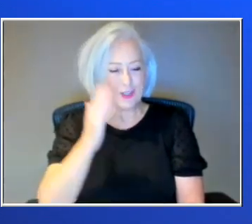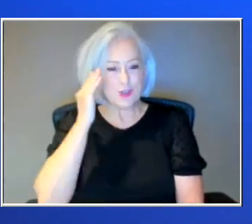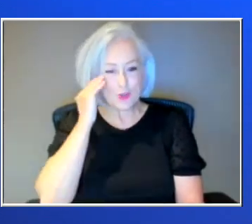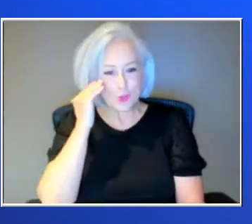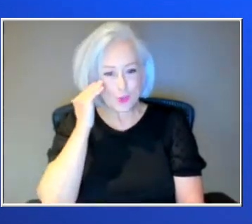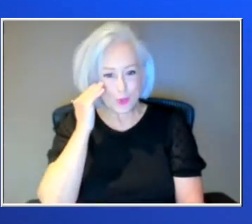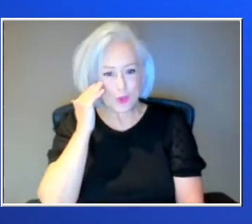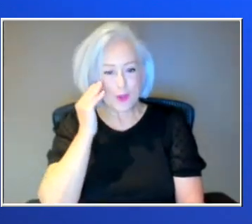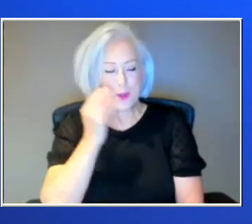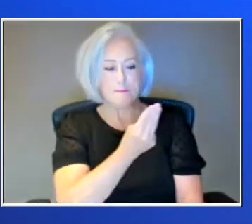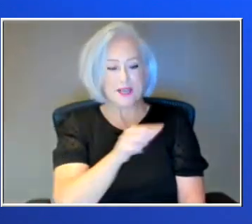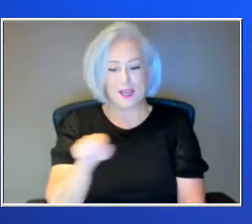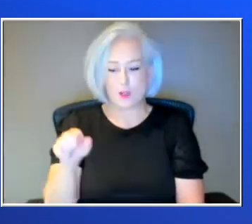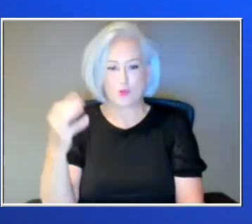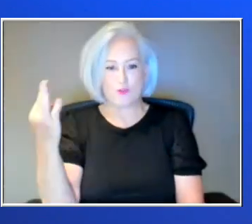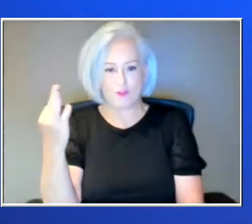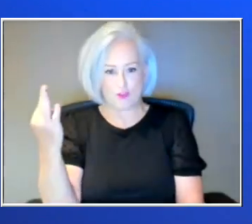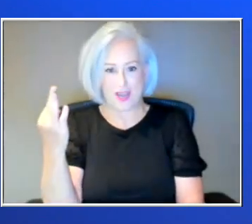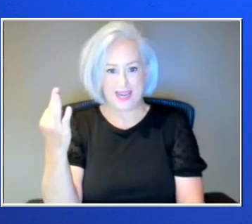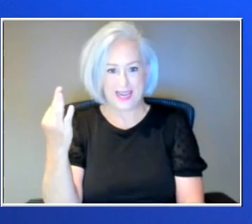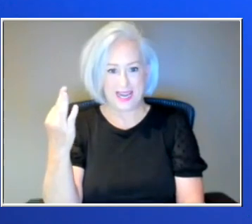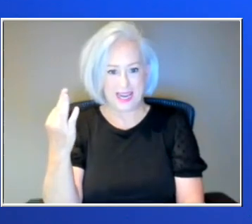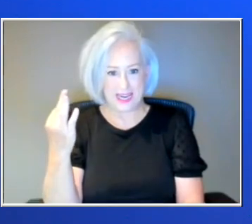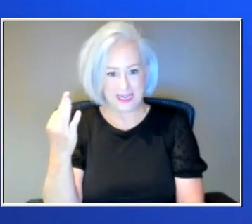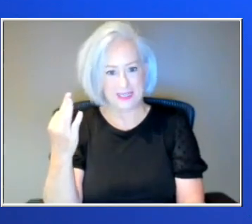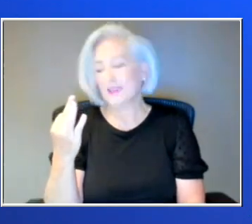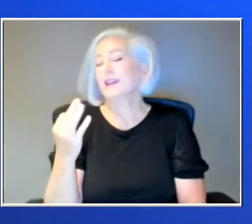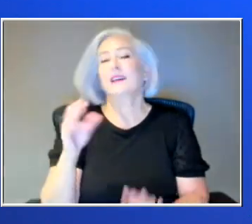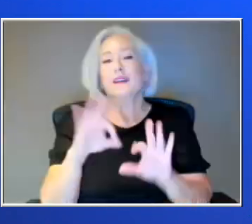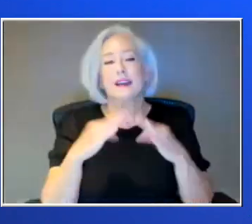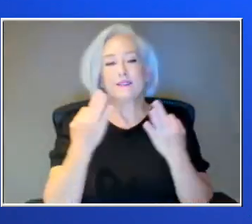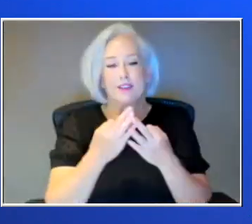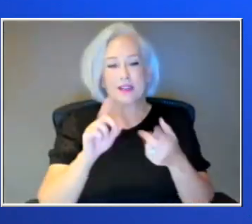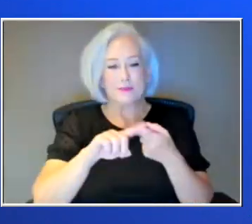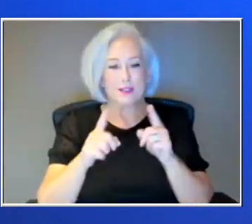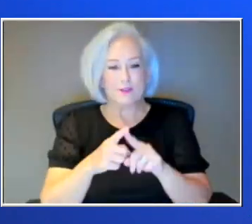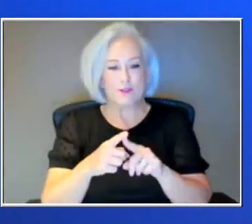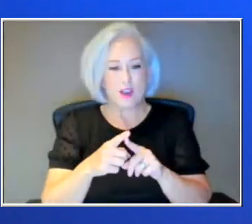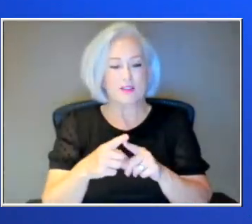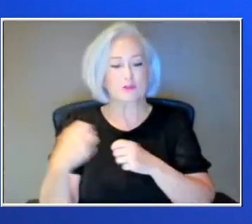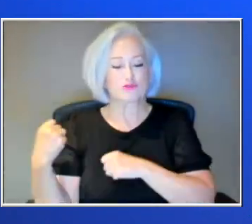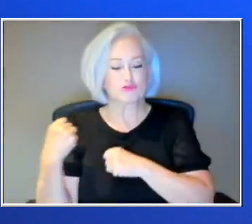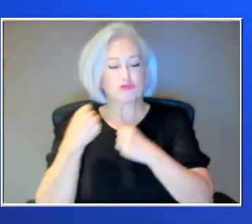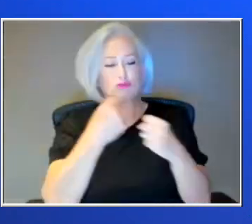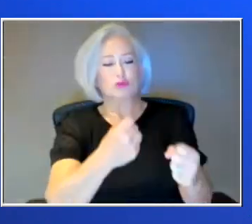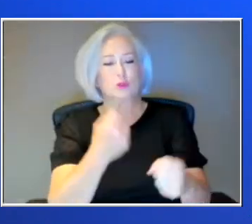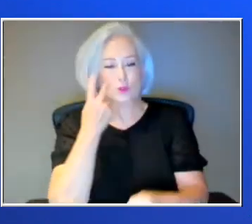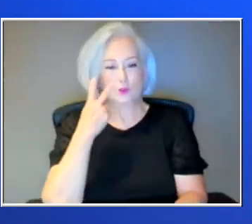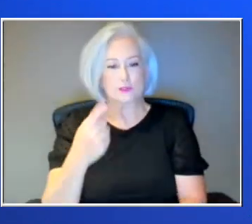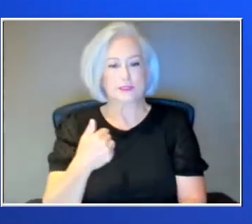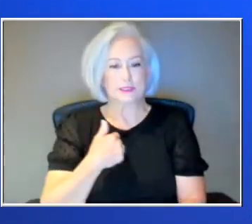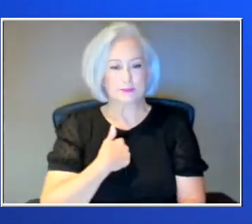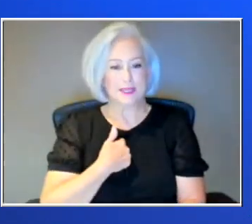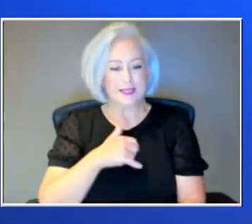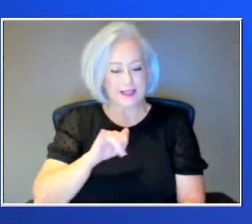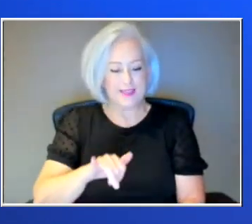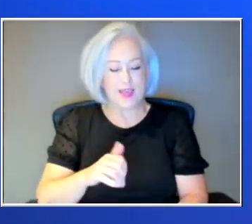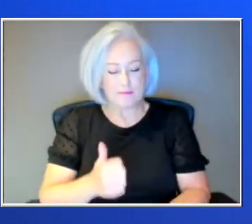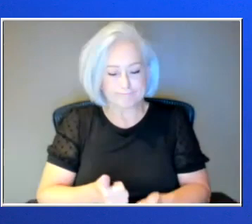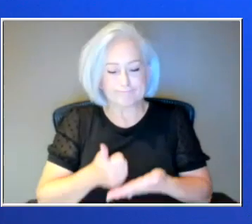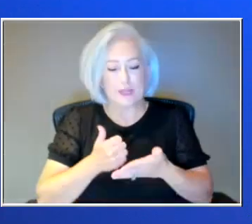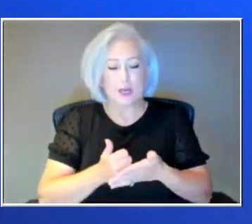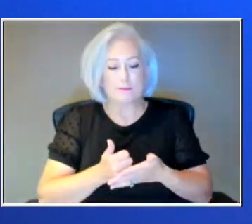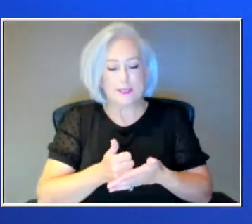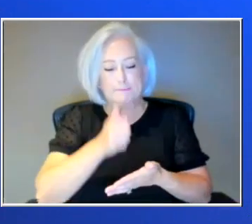and my family, friends traveled up to see me. That really kind of pushed me through and got